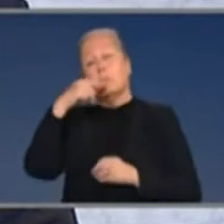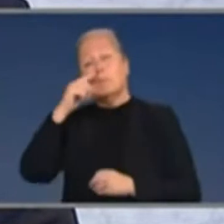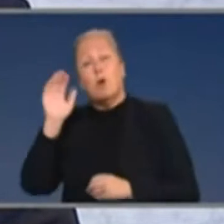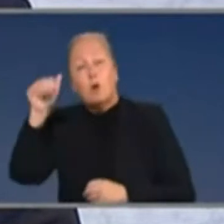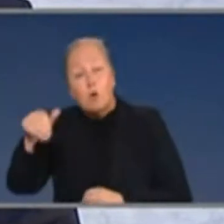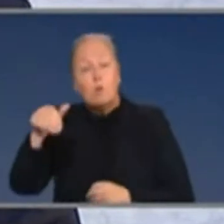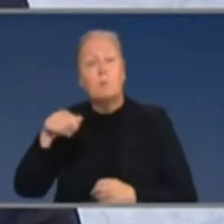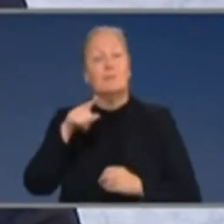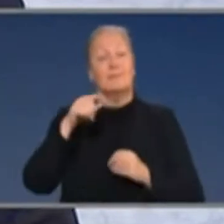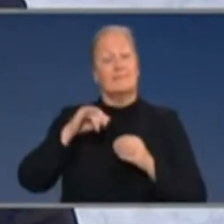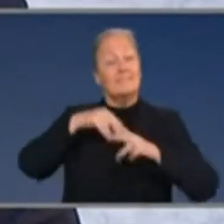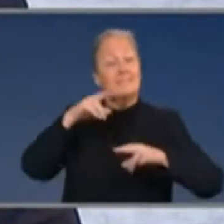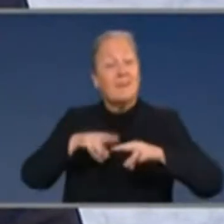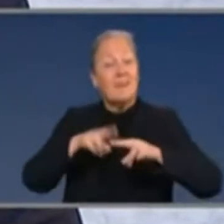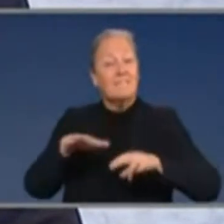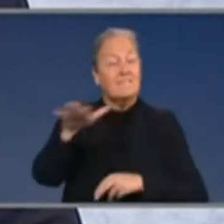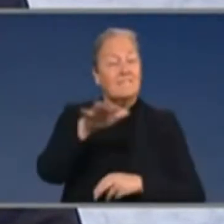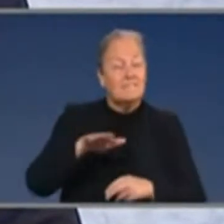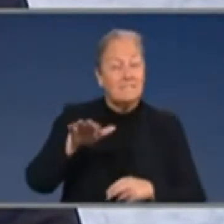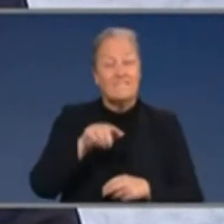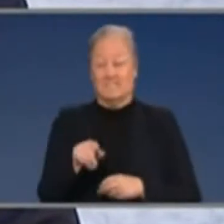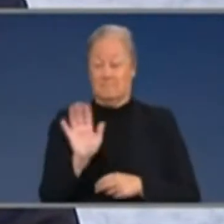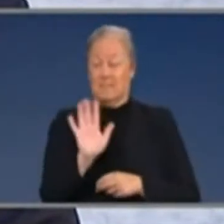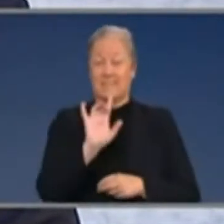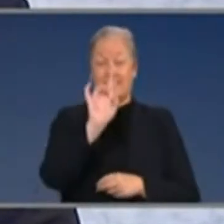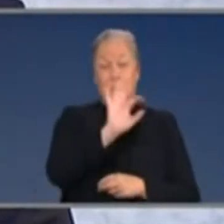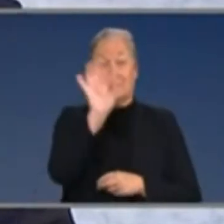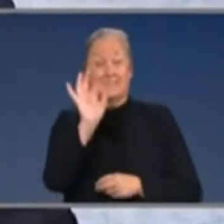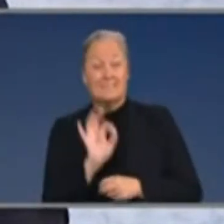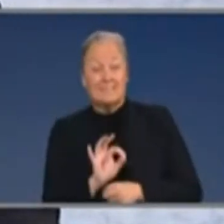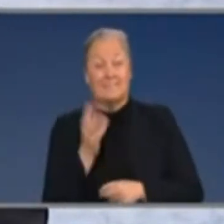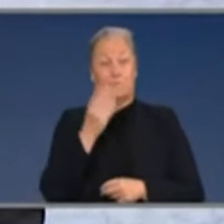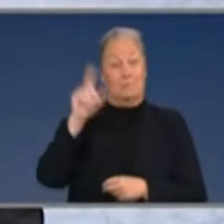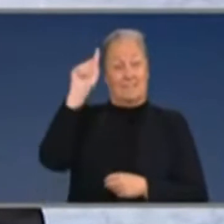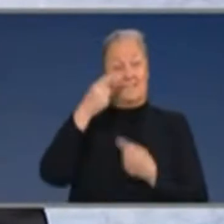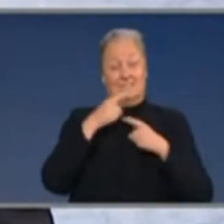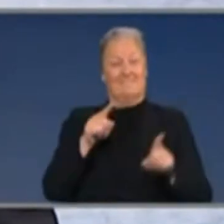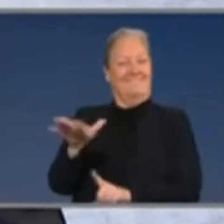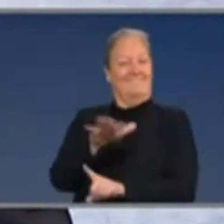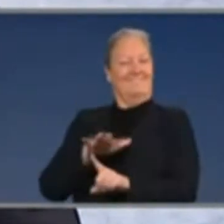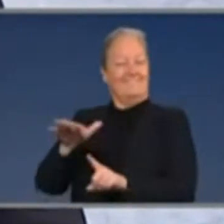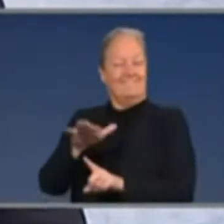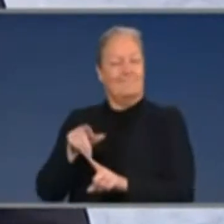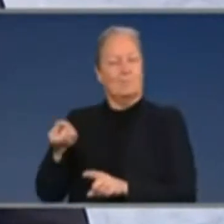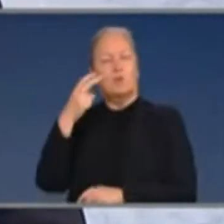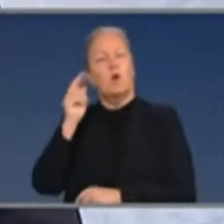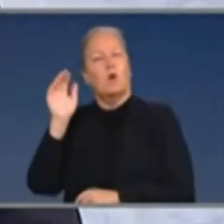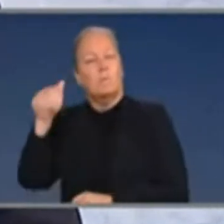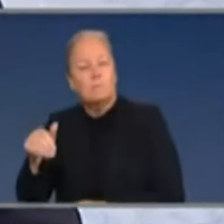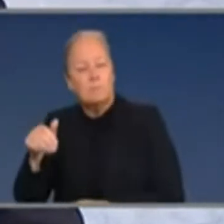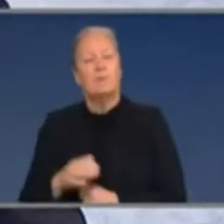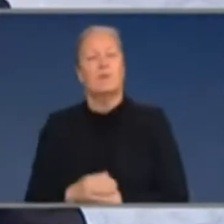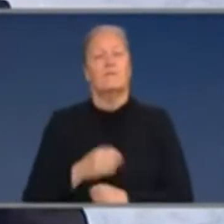including staff, account for just around about 10% of the total cases announced today. Specifically in aged care, there were